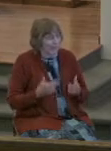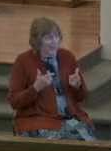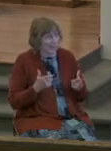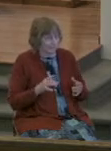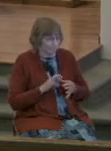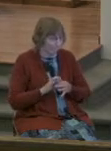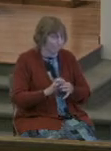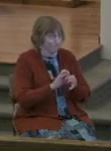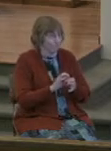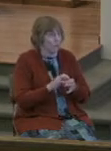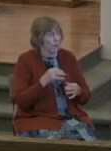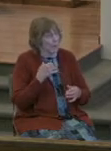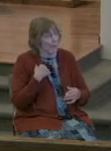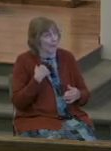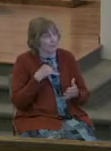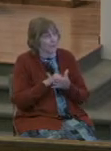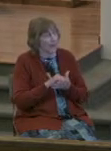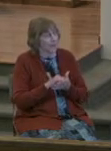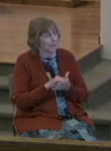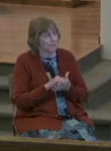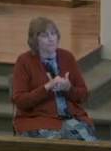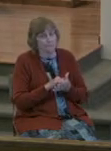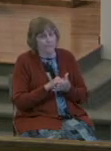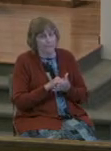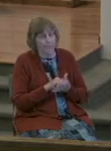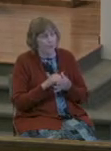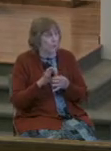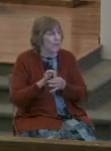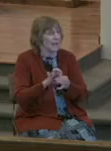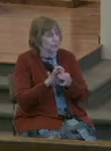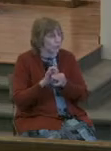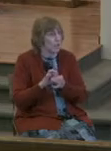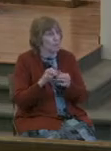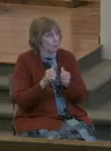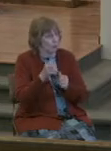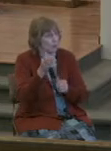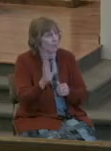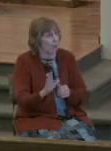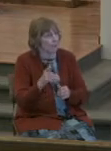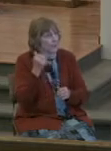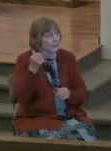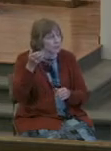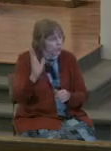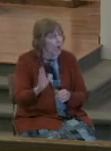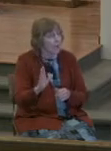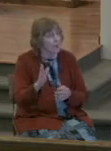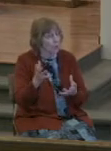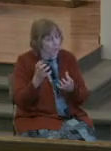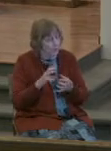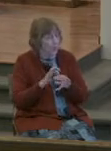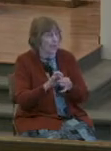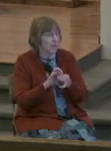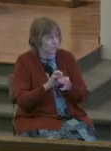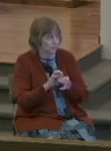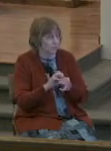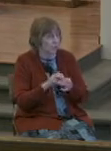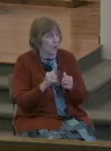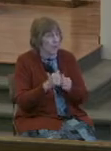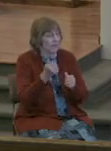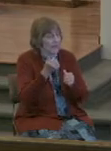spirit alive so you could have that connection and that relationship with God, because God wants a relationship with